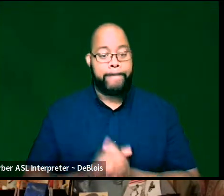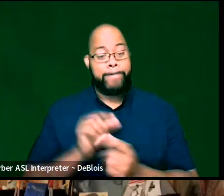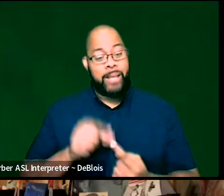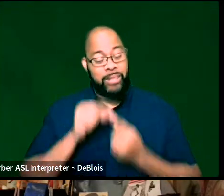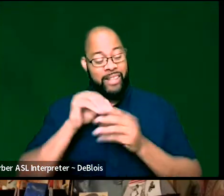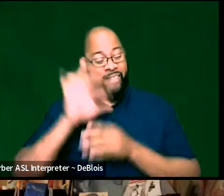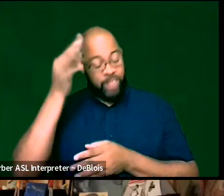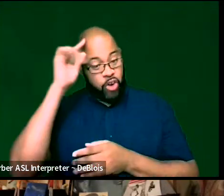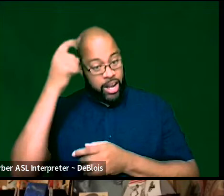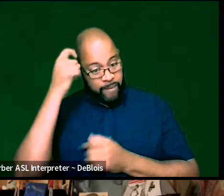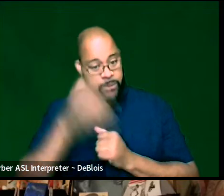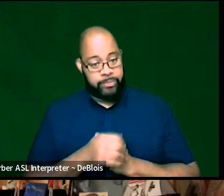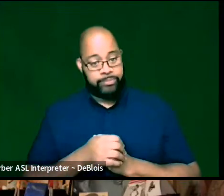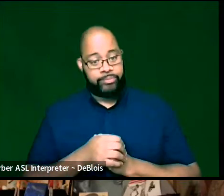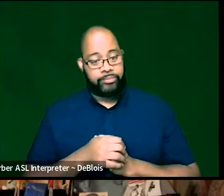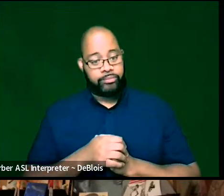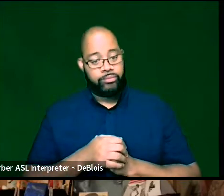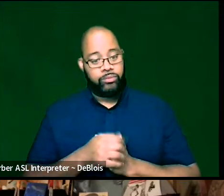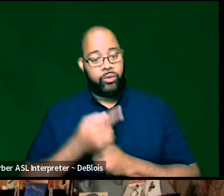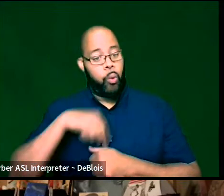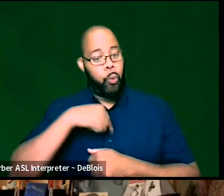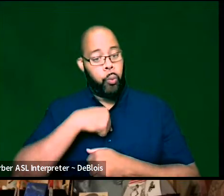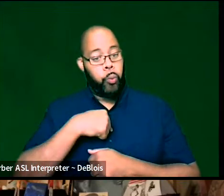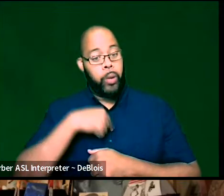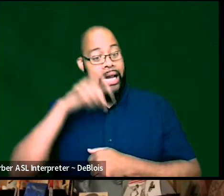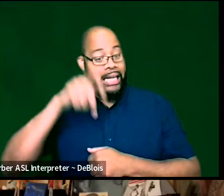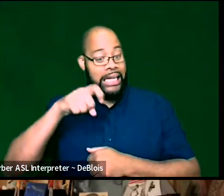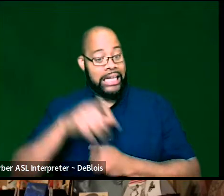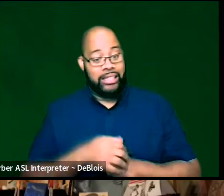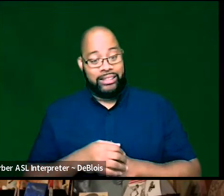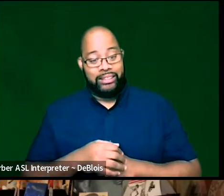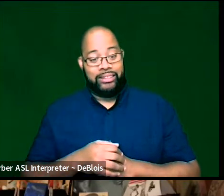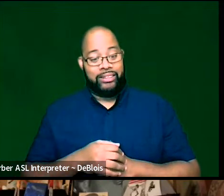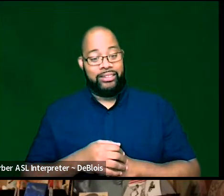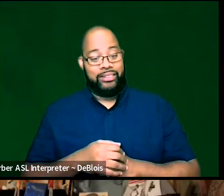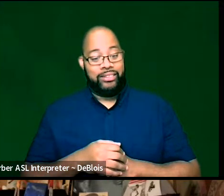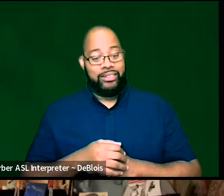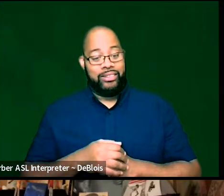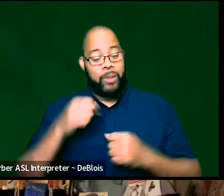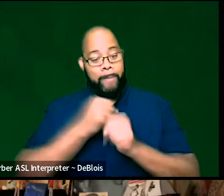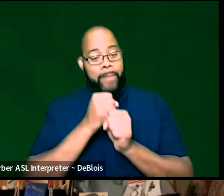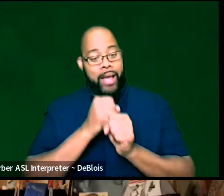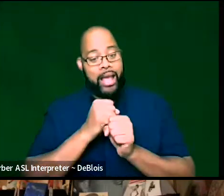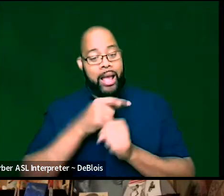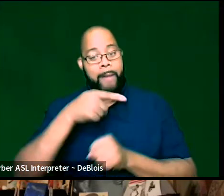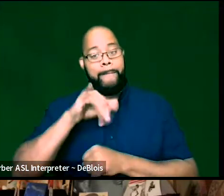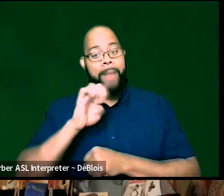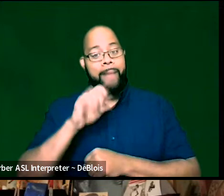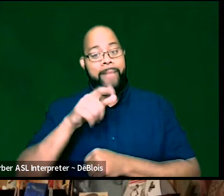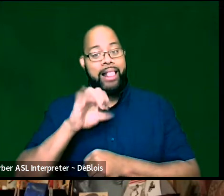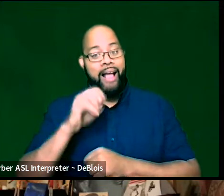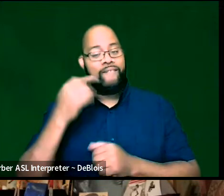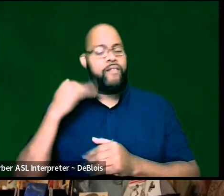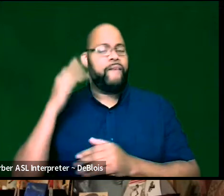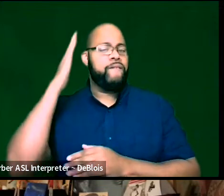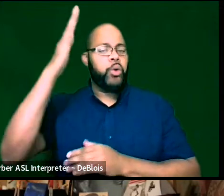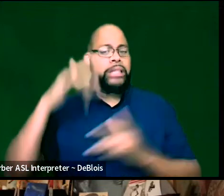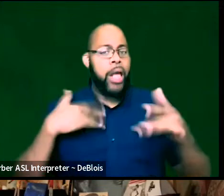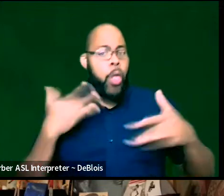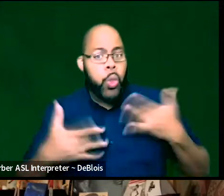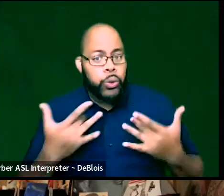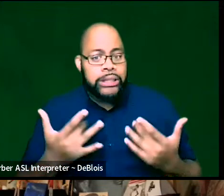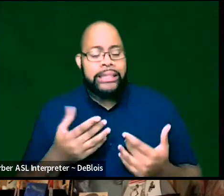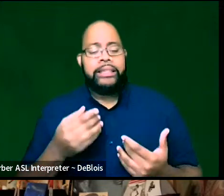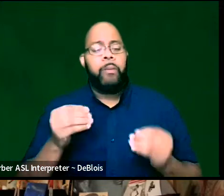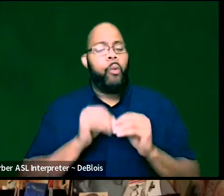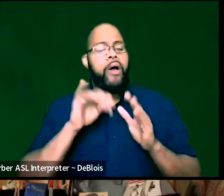in the federal government. We need to create a pipeline of future enthusiasts. And it's